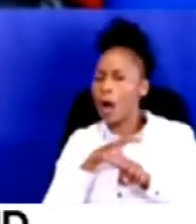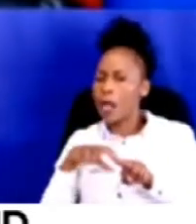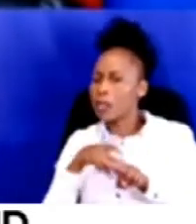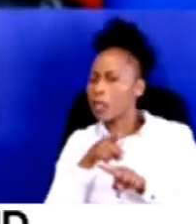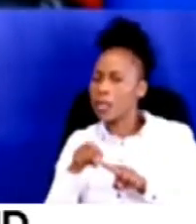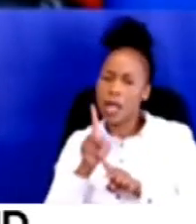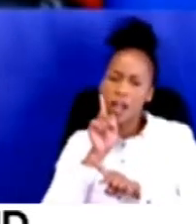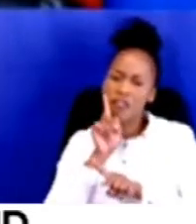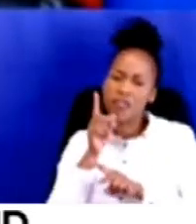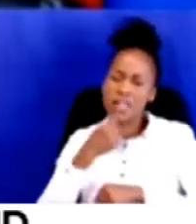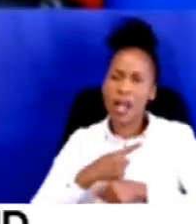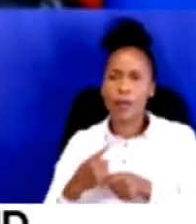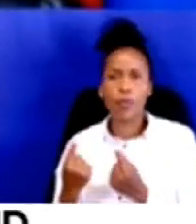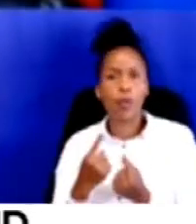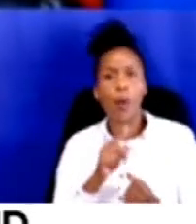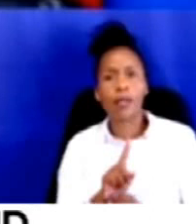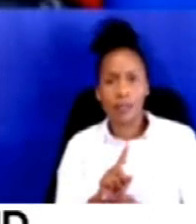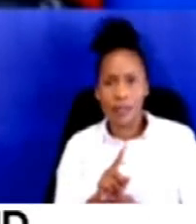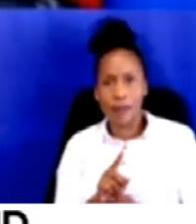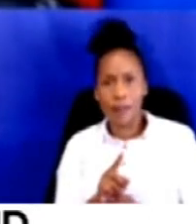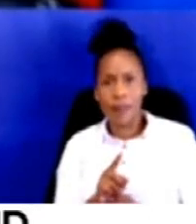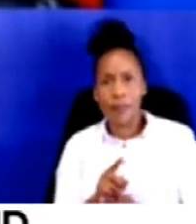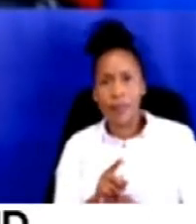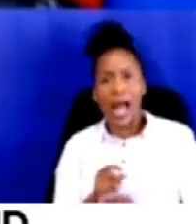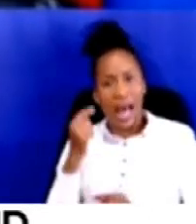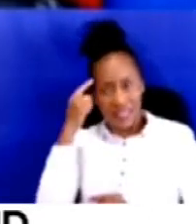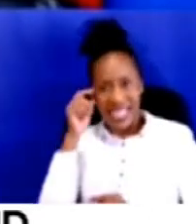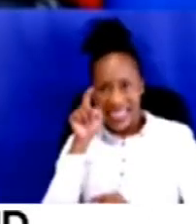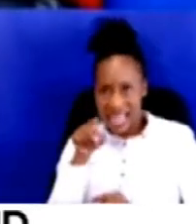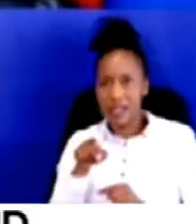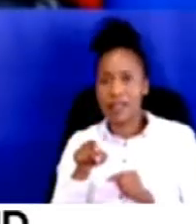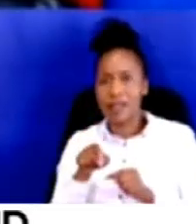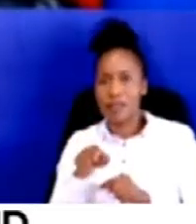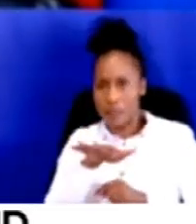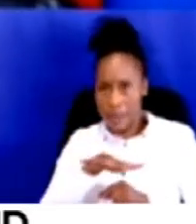daily basis. We think this platform will be very helpful.